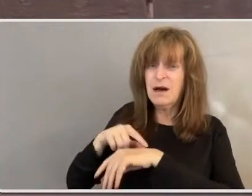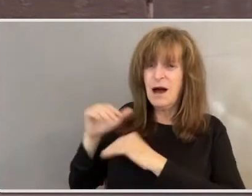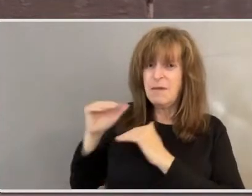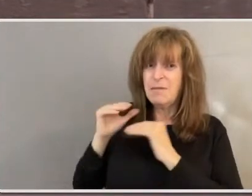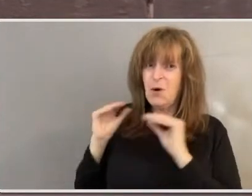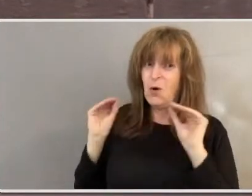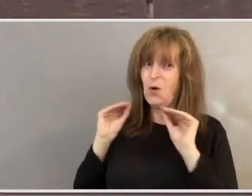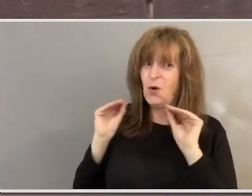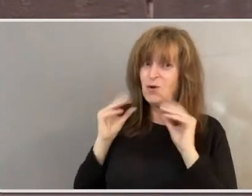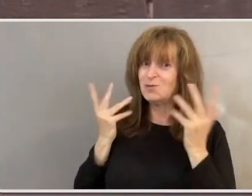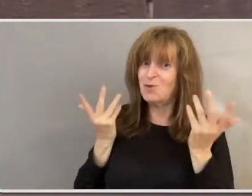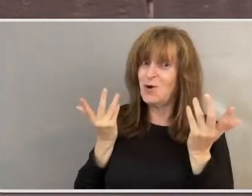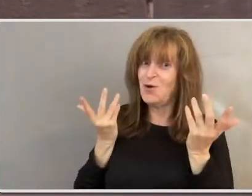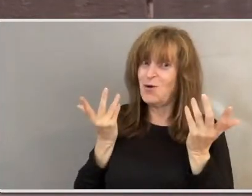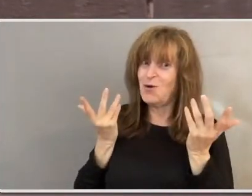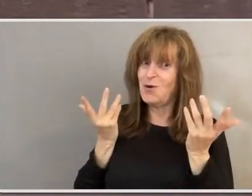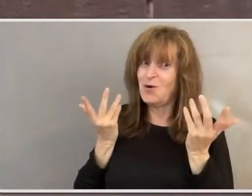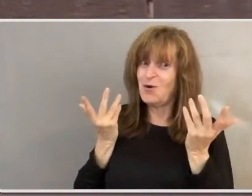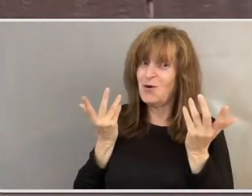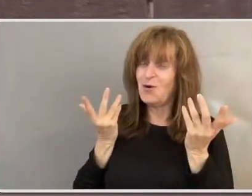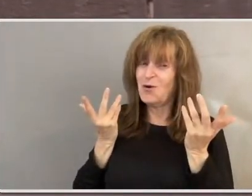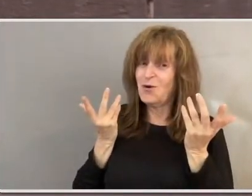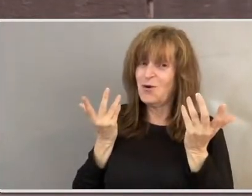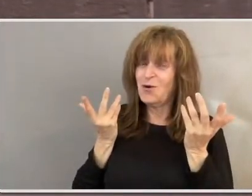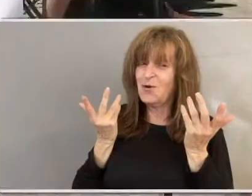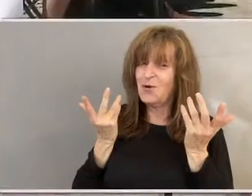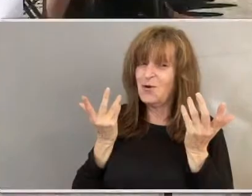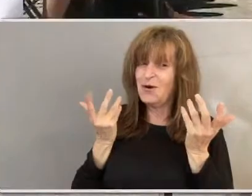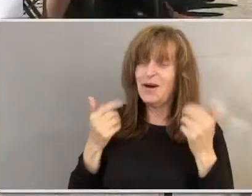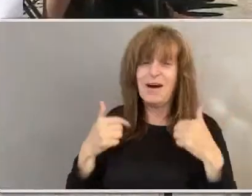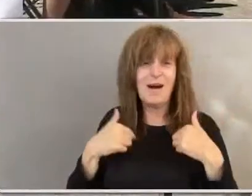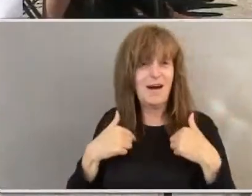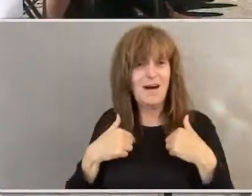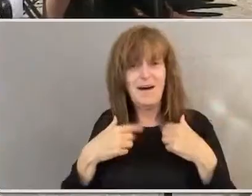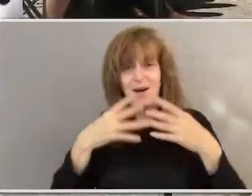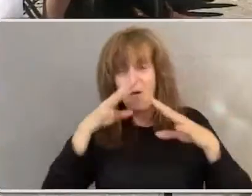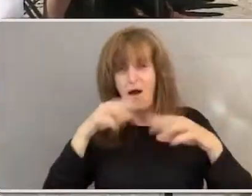So I don't want to become an instant politician either.